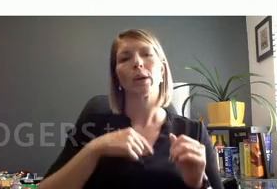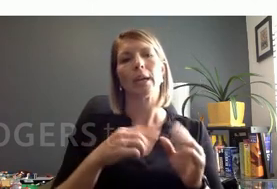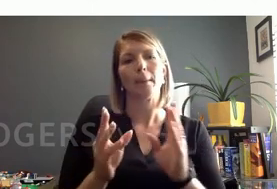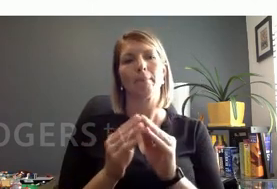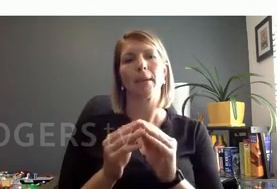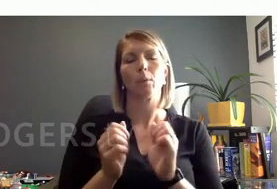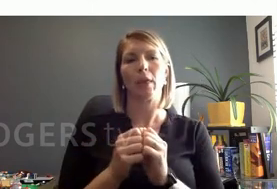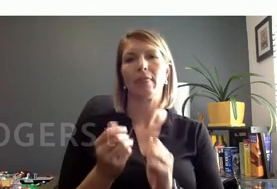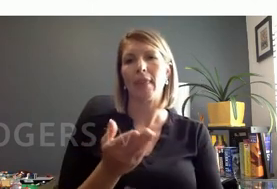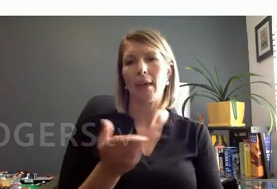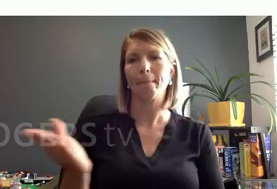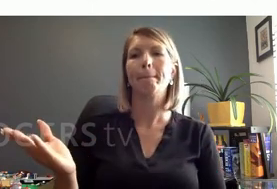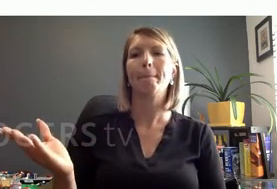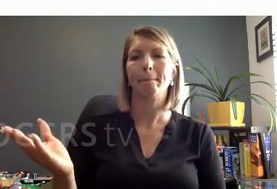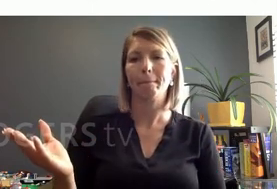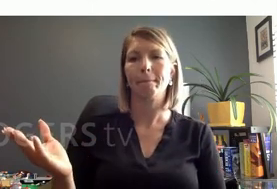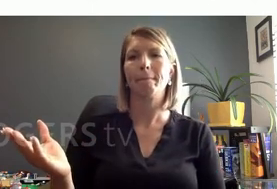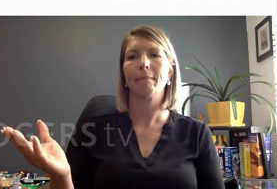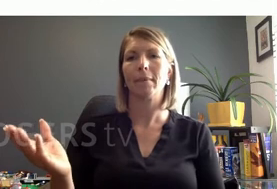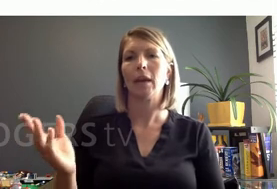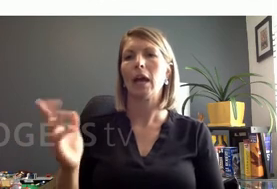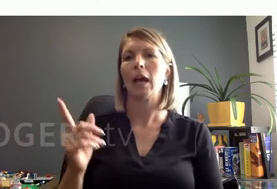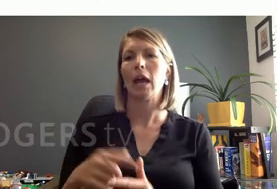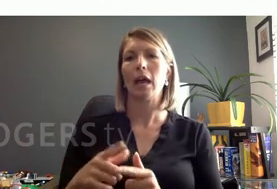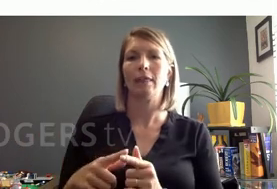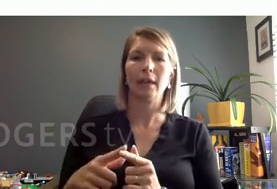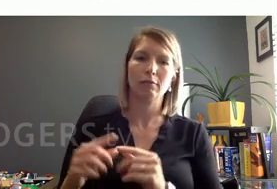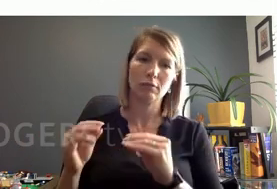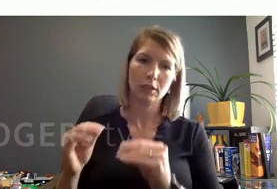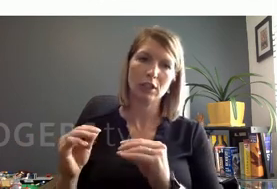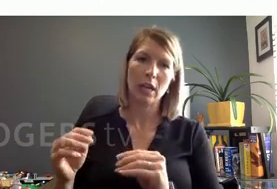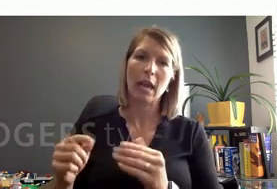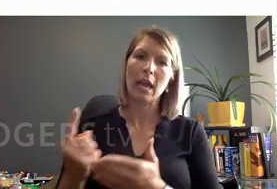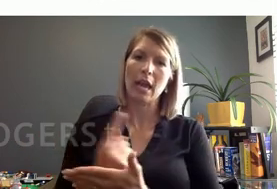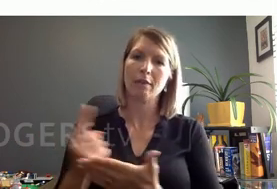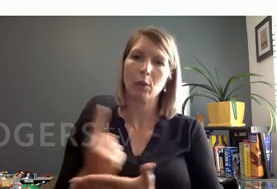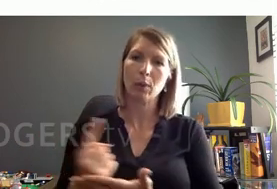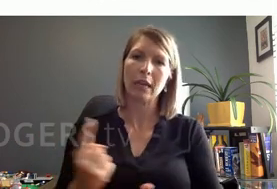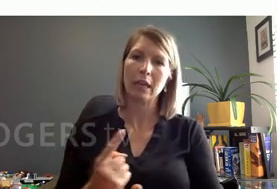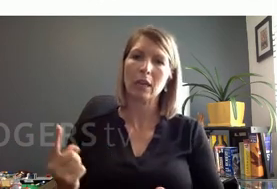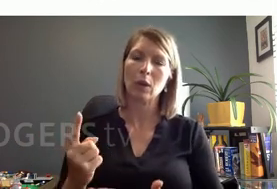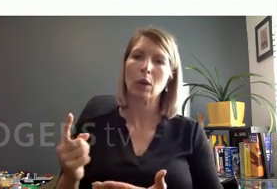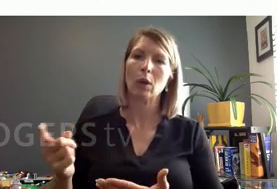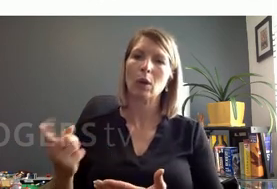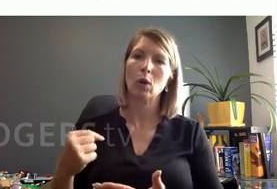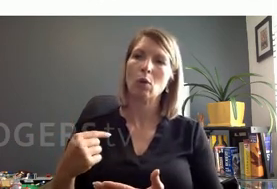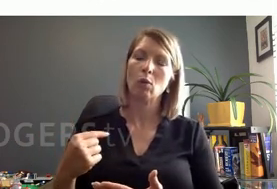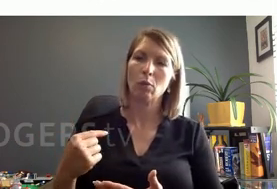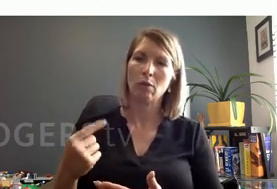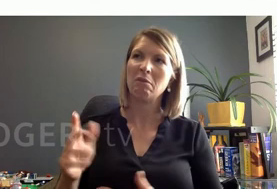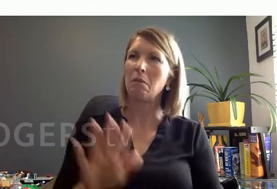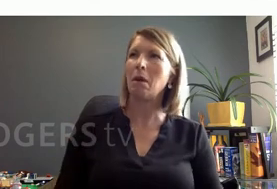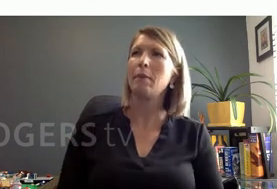And we meet with them every week. And then we'll have about four